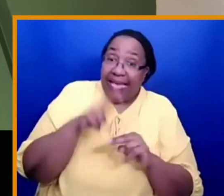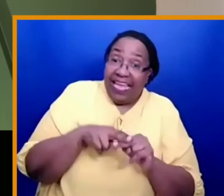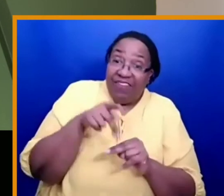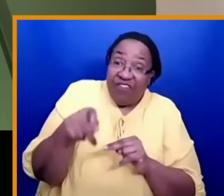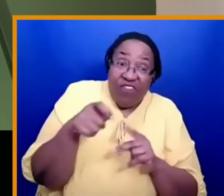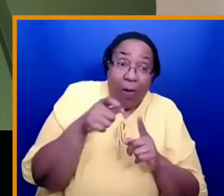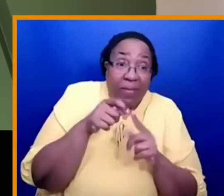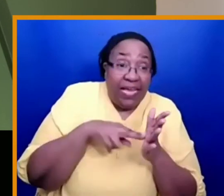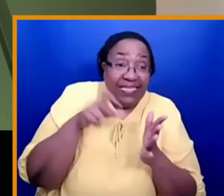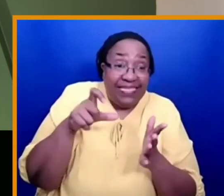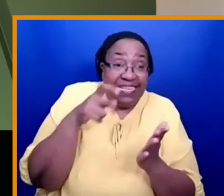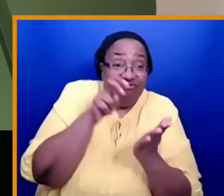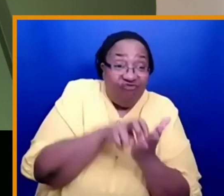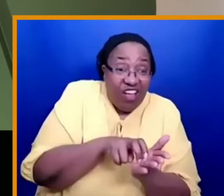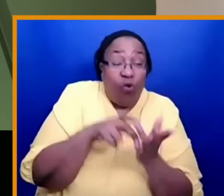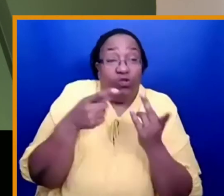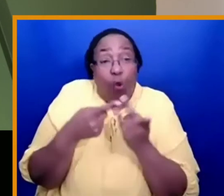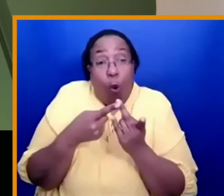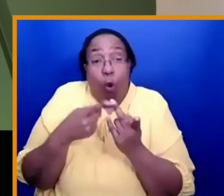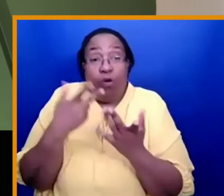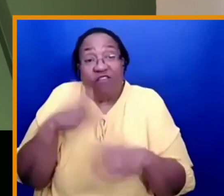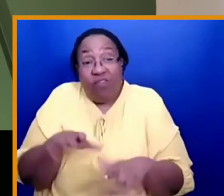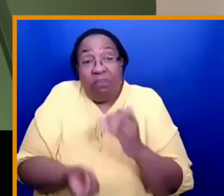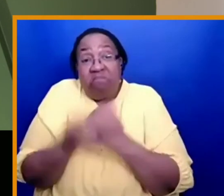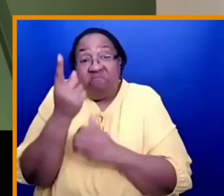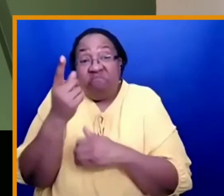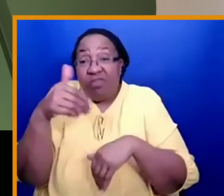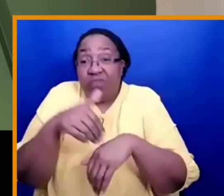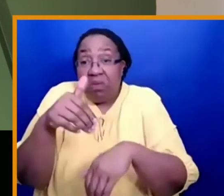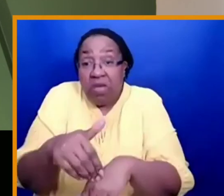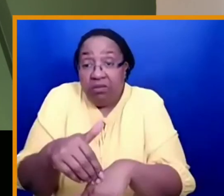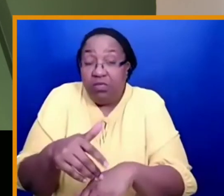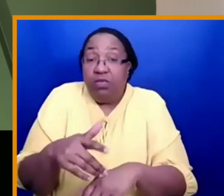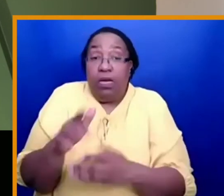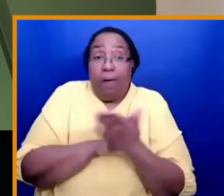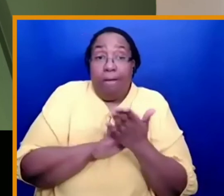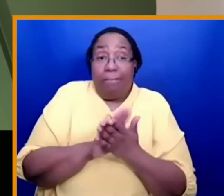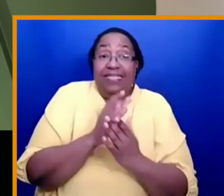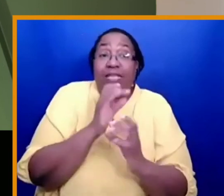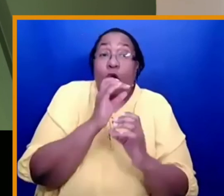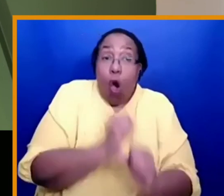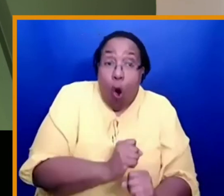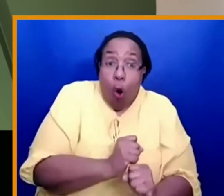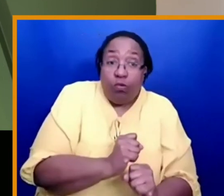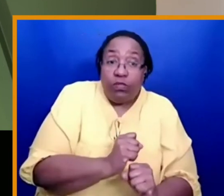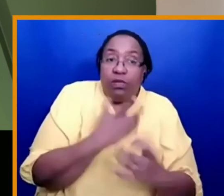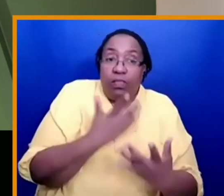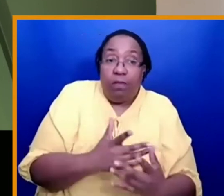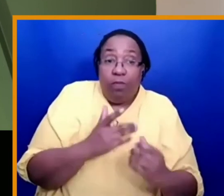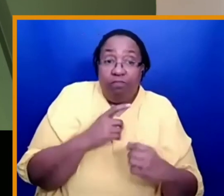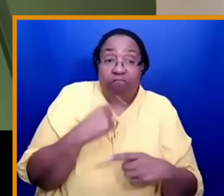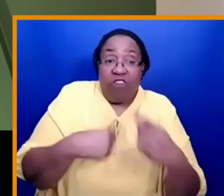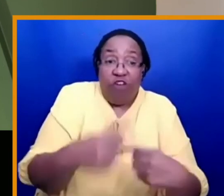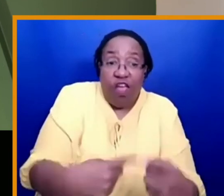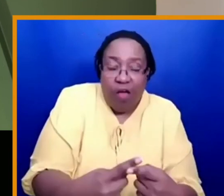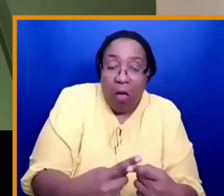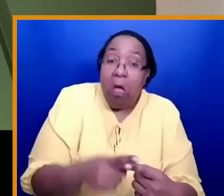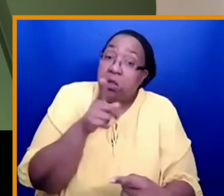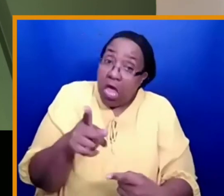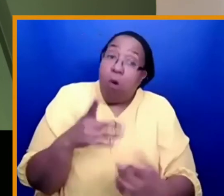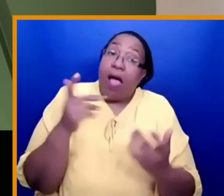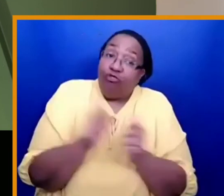conviction. Now, I agree that this area does require further improvement, but what we do have to ask is, what should the police record? What can they weed